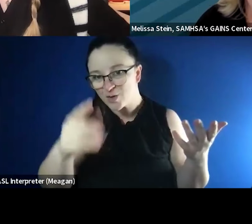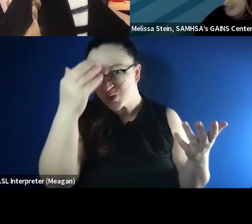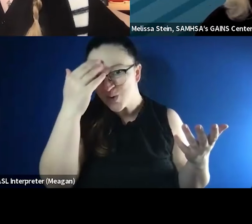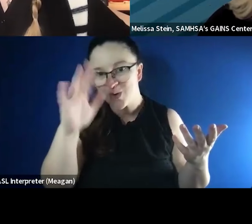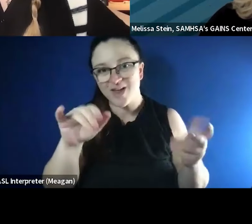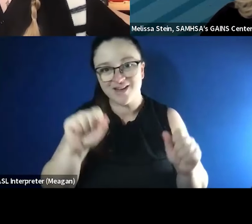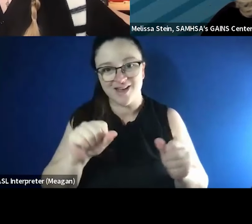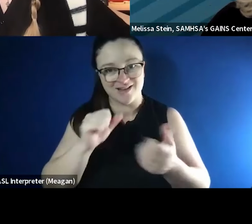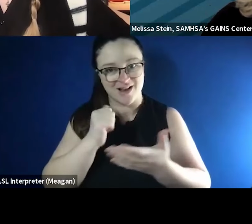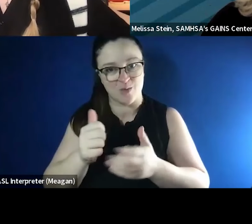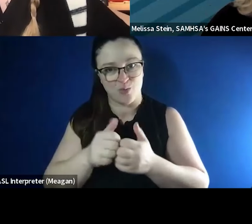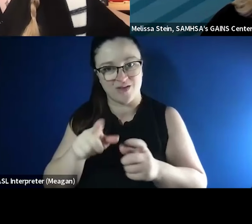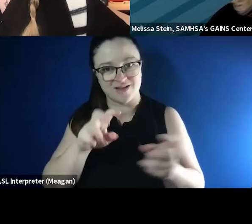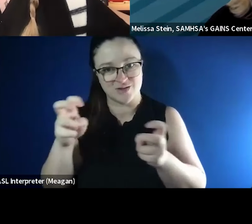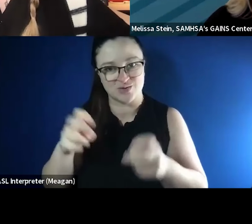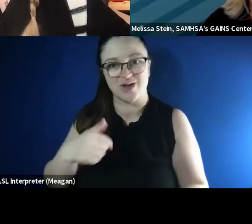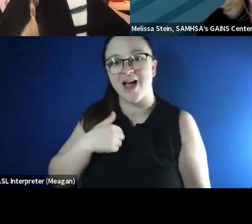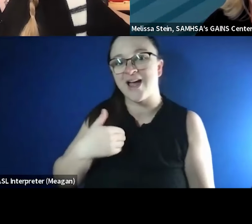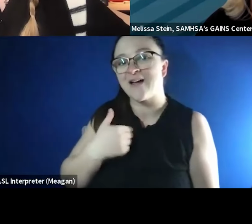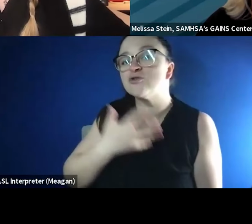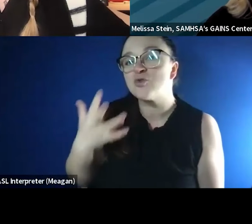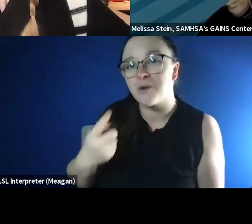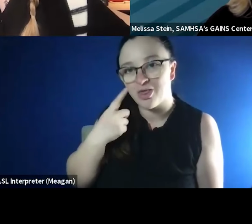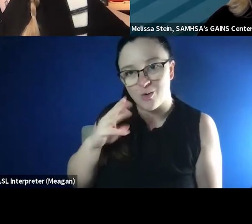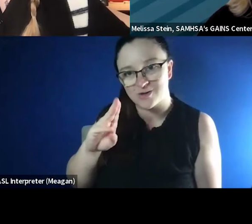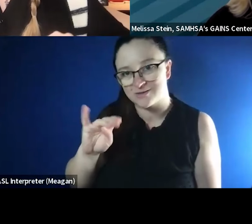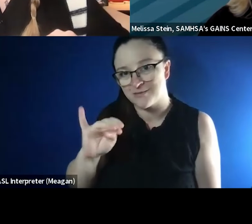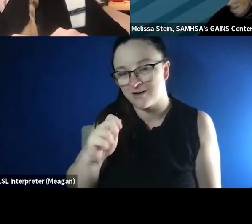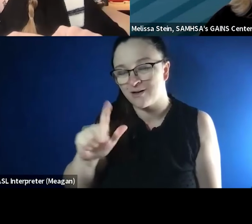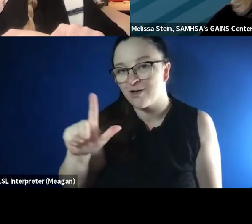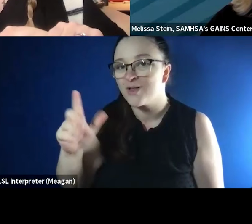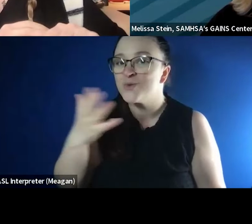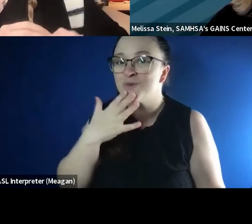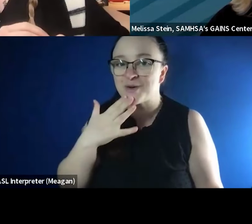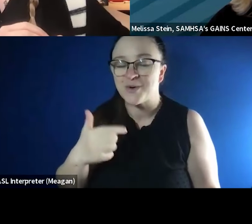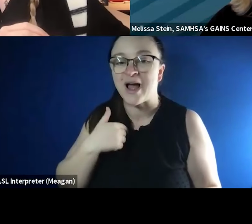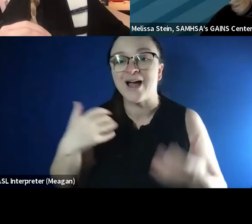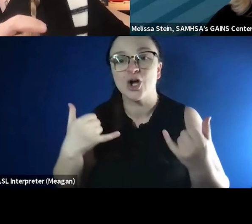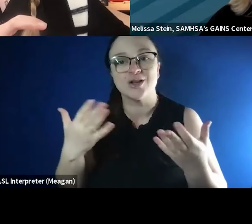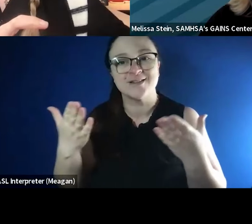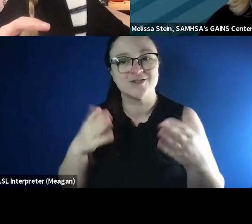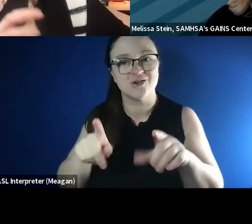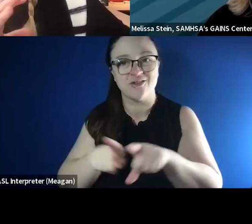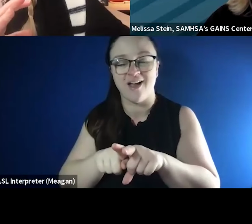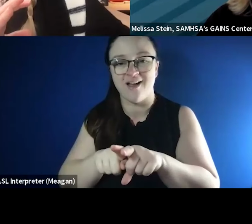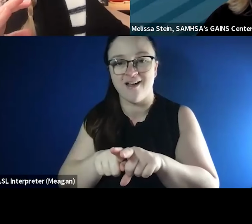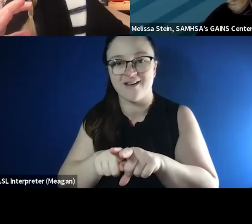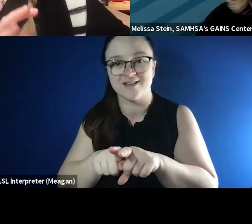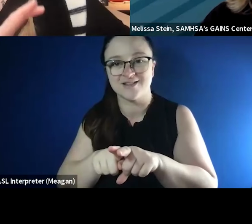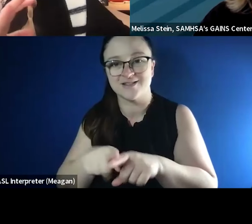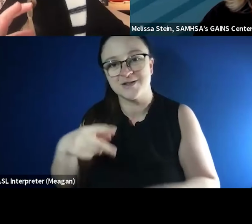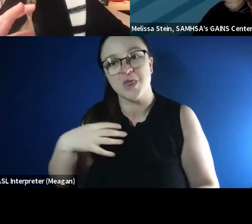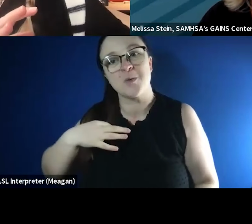issues? I have so many thoughts, Michael, and thank you for your comment. So I currently serve as the kind of pro